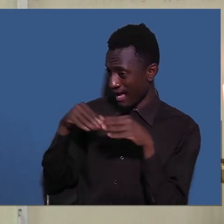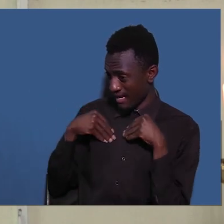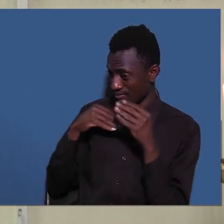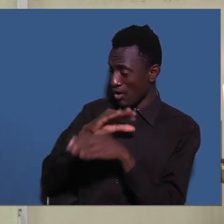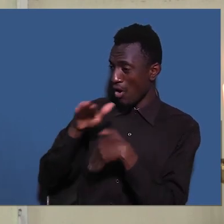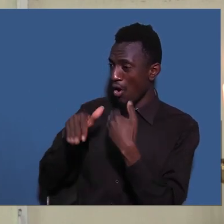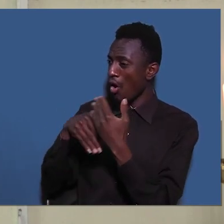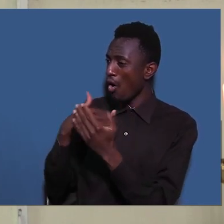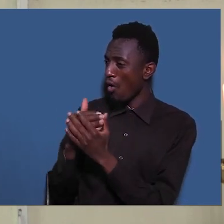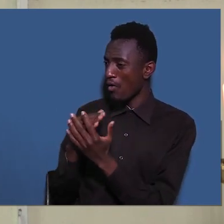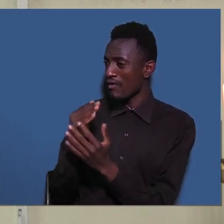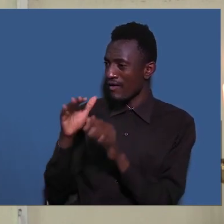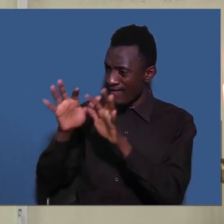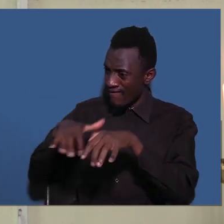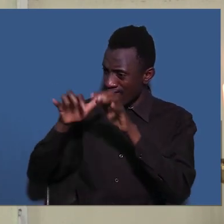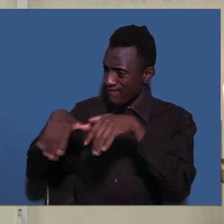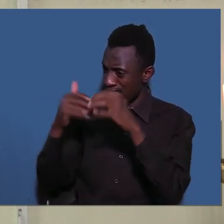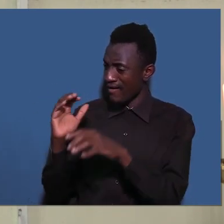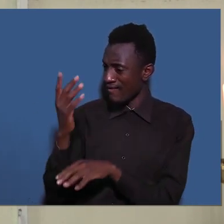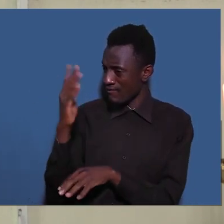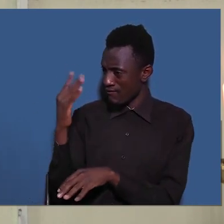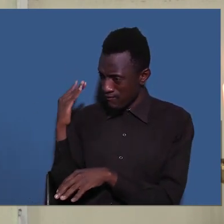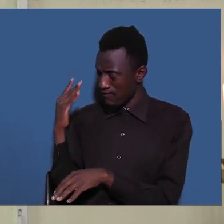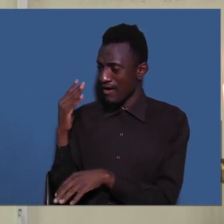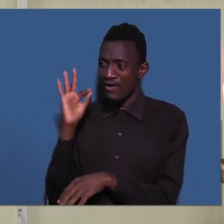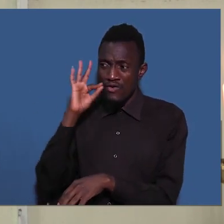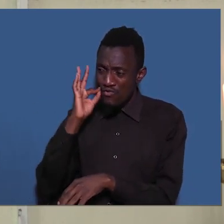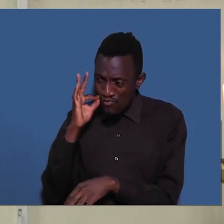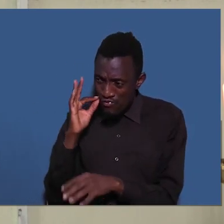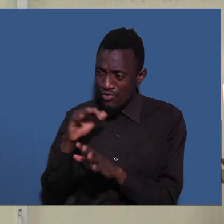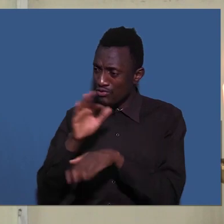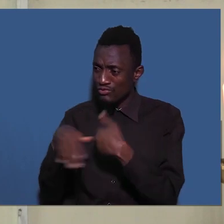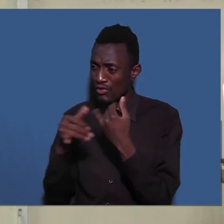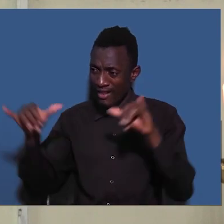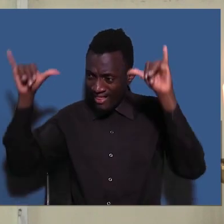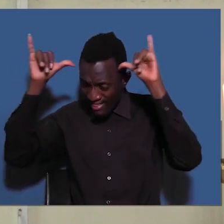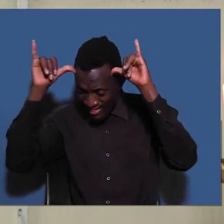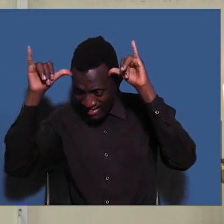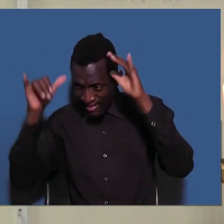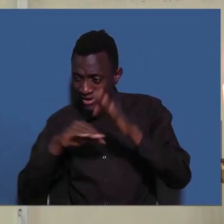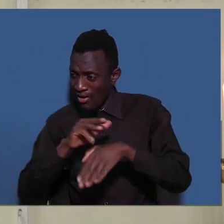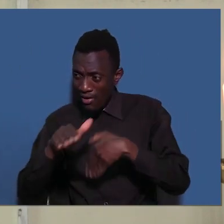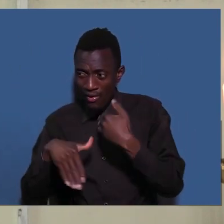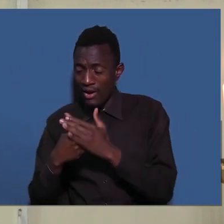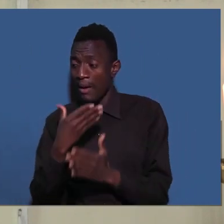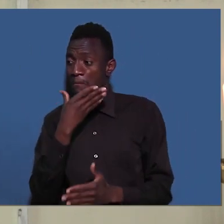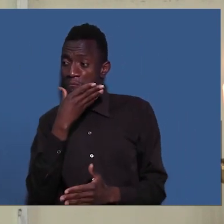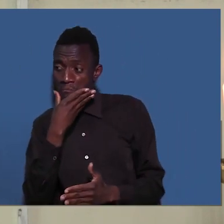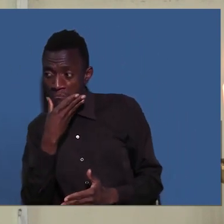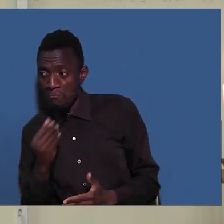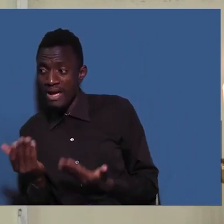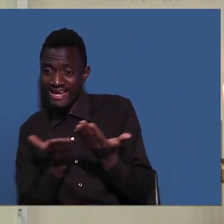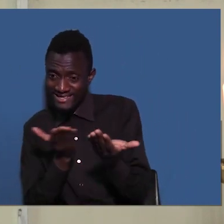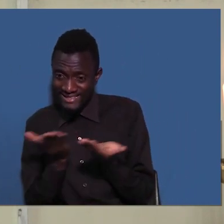vineyards, flocks, herds, all men servants and